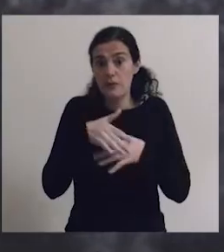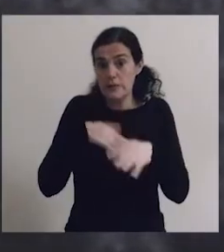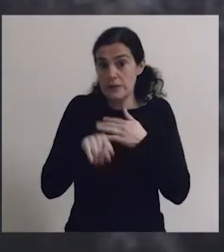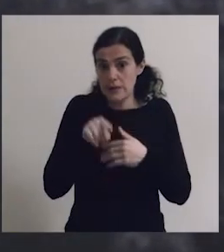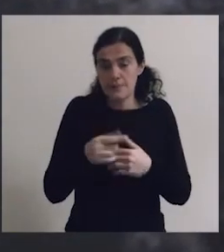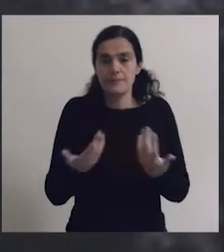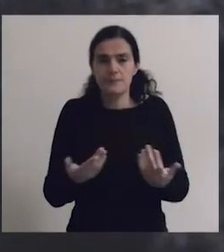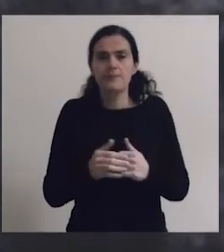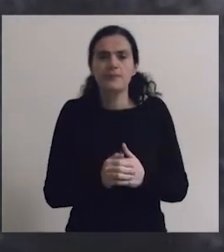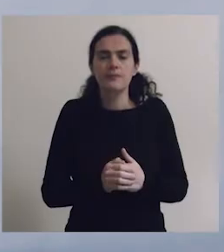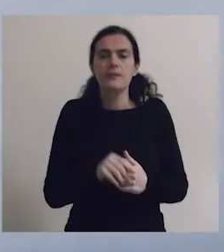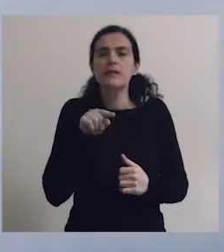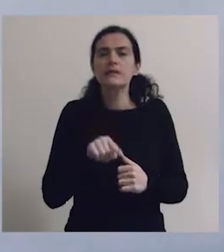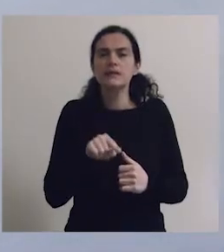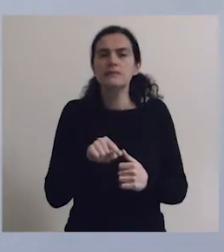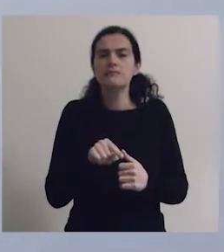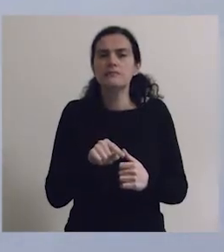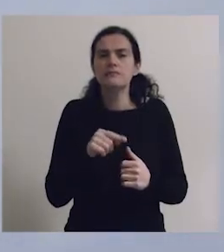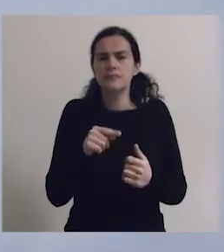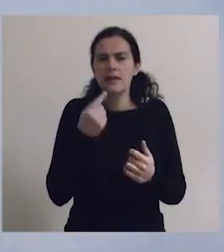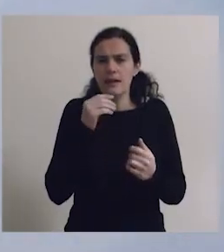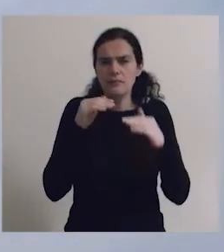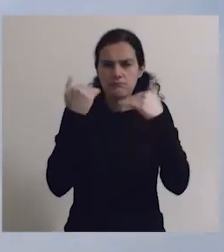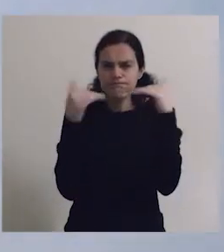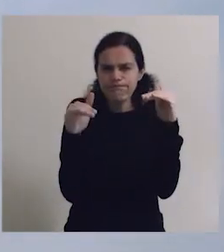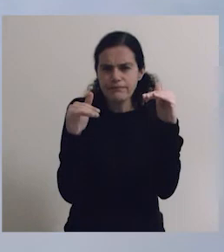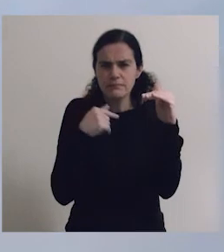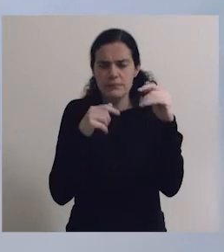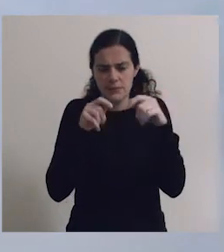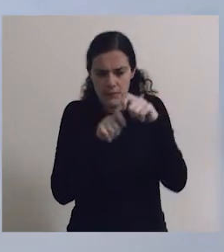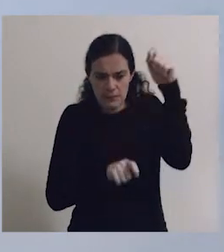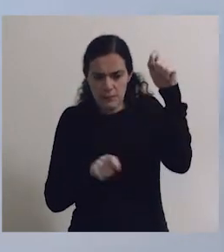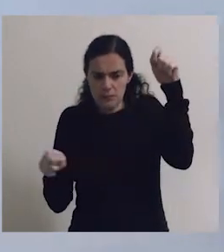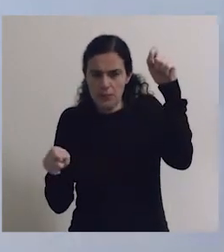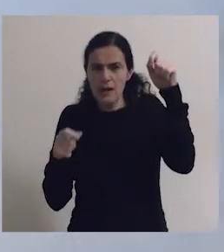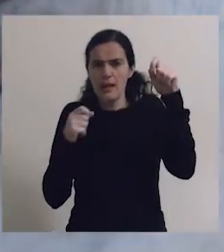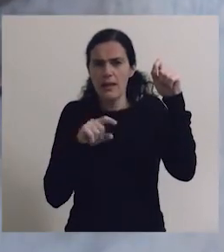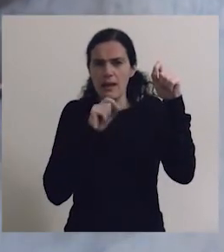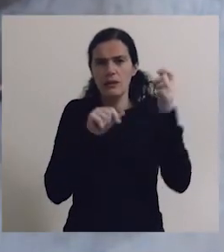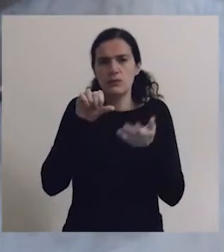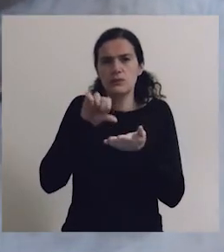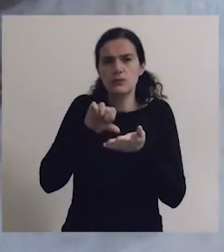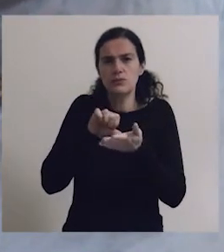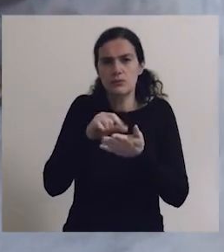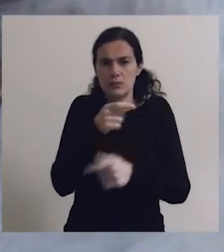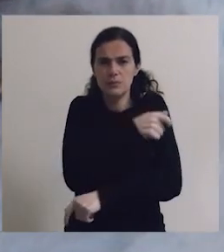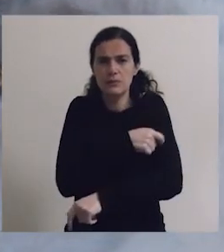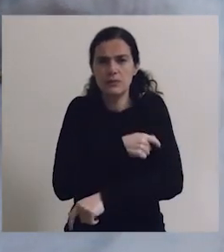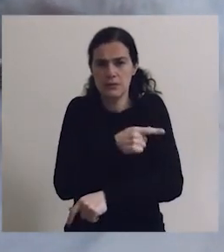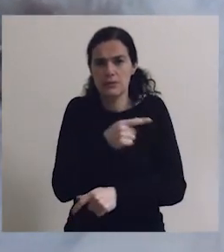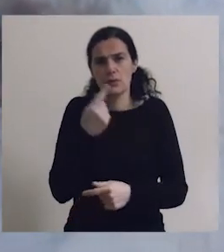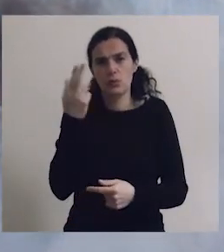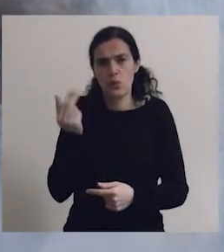tilted, as she did here. Again, here, the beveled edge of her panel are here, this time at the center